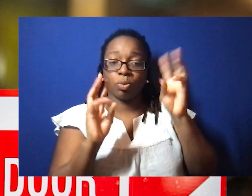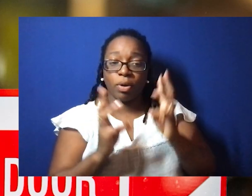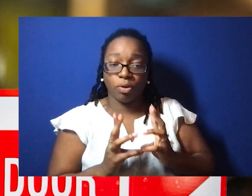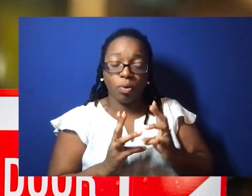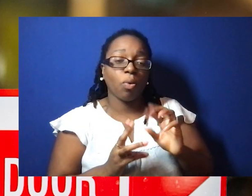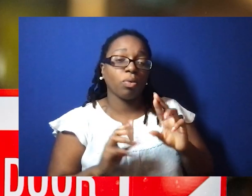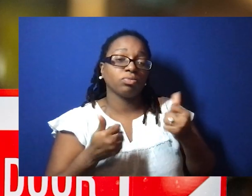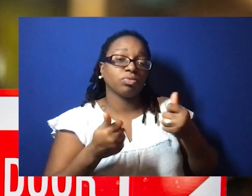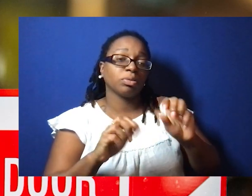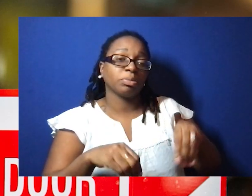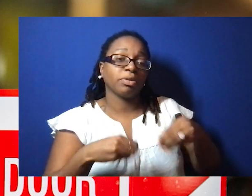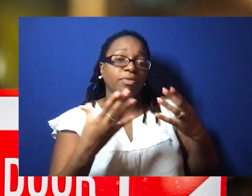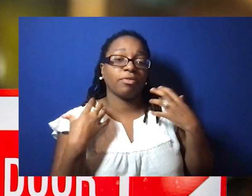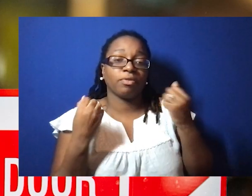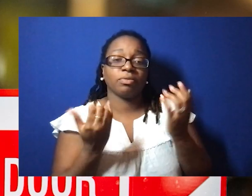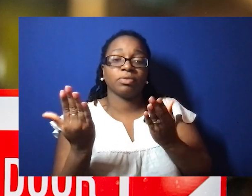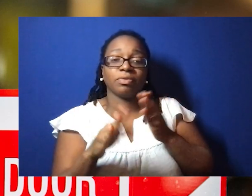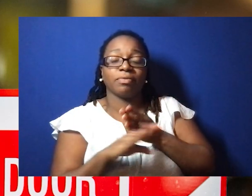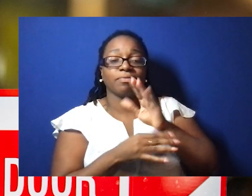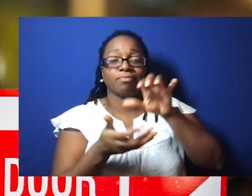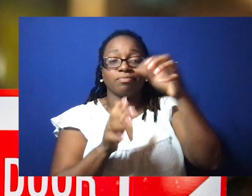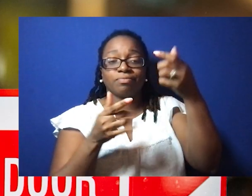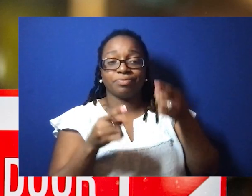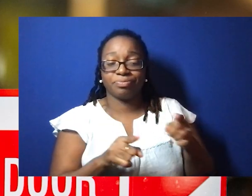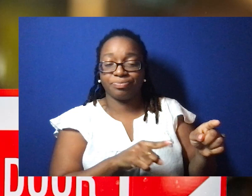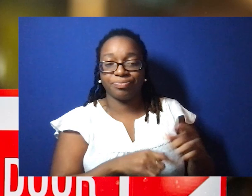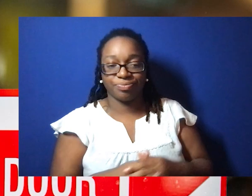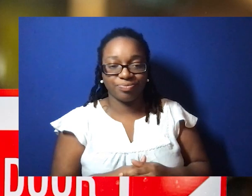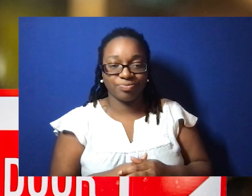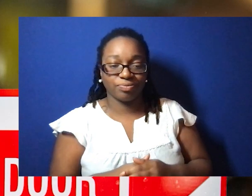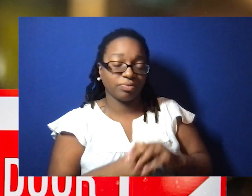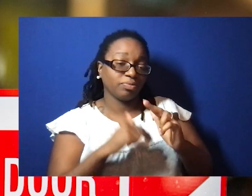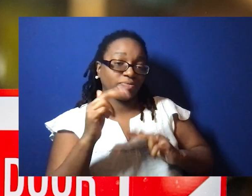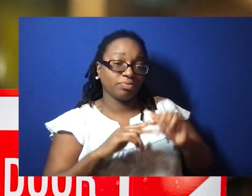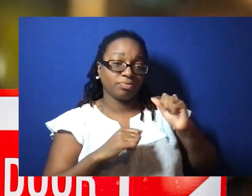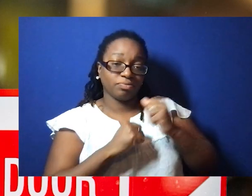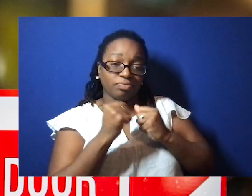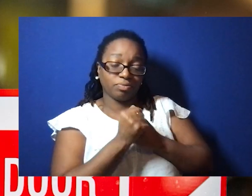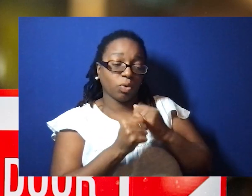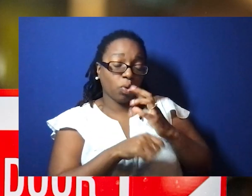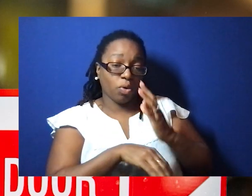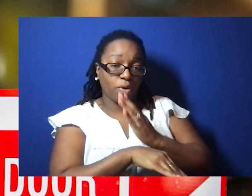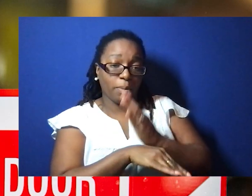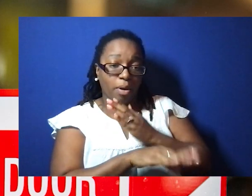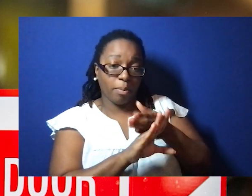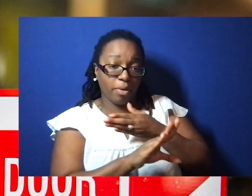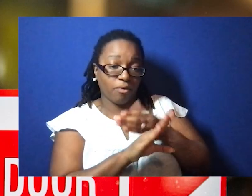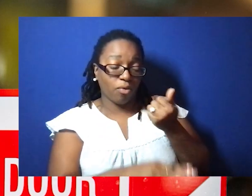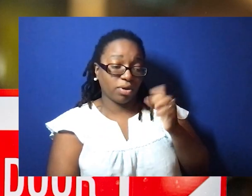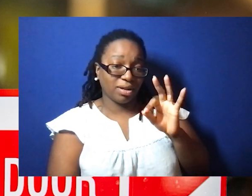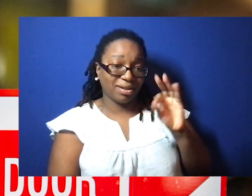weather, or to provide recovery services after a disaster. Buildings constructed or remodeled prior